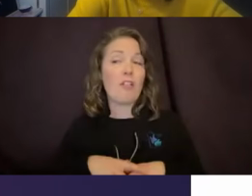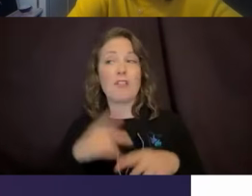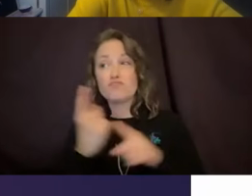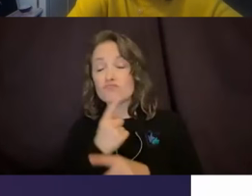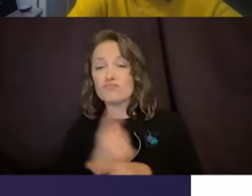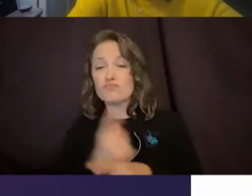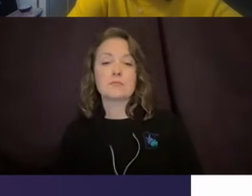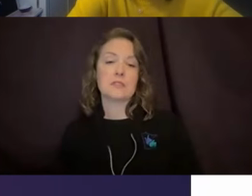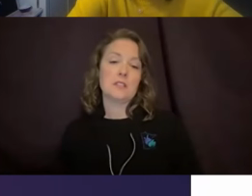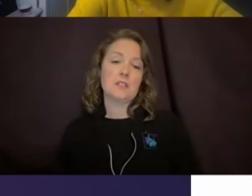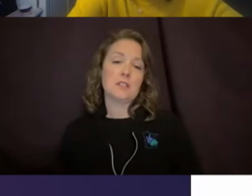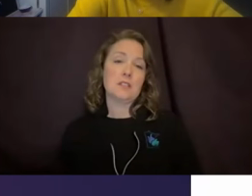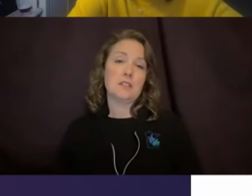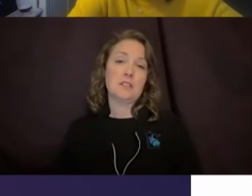hurting.